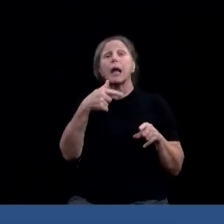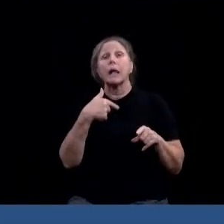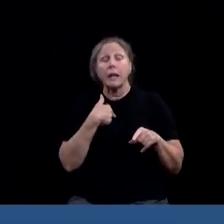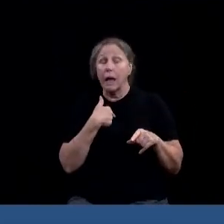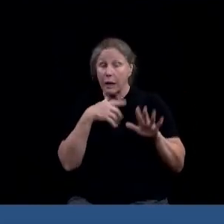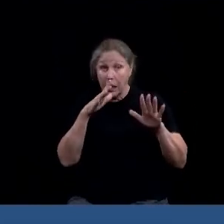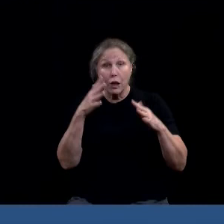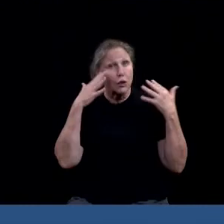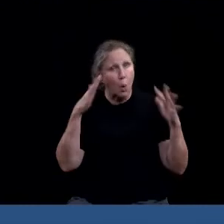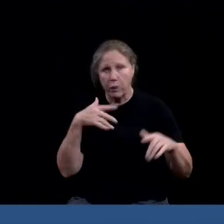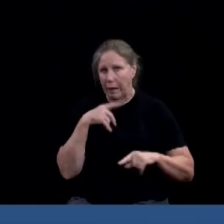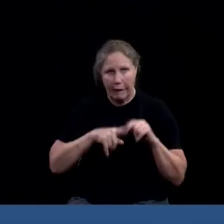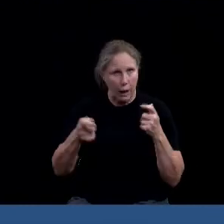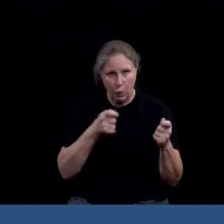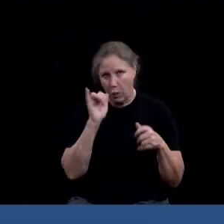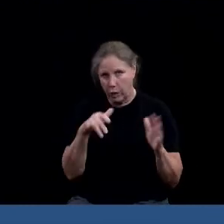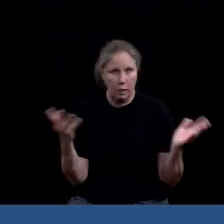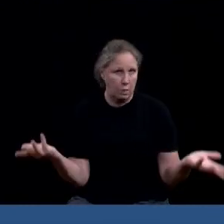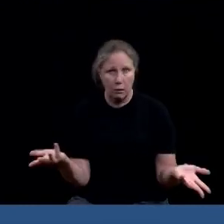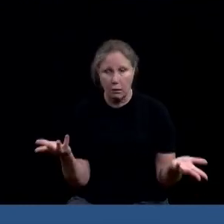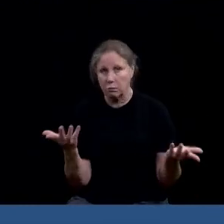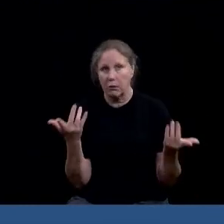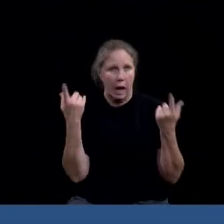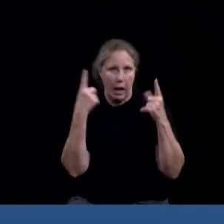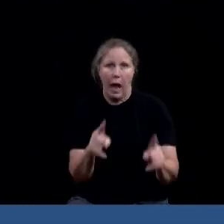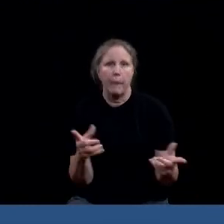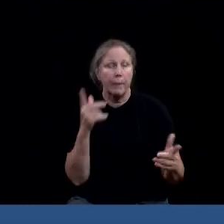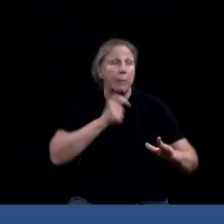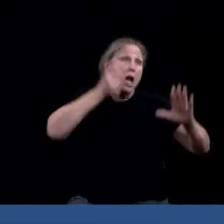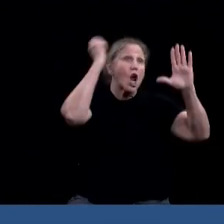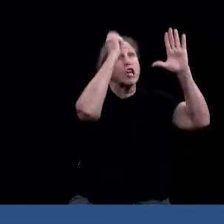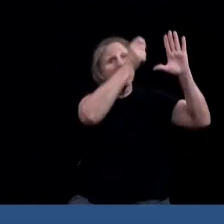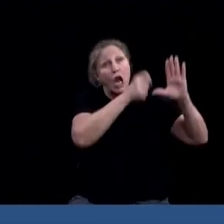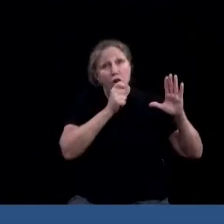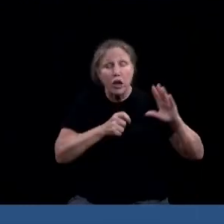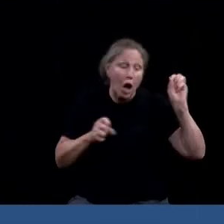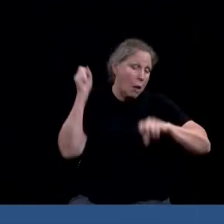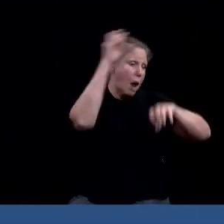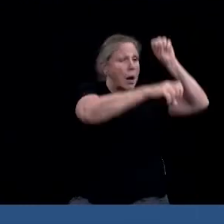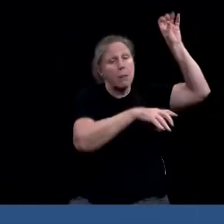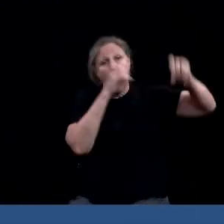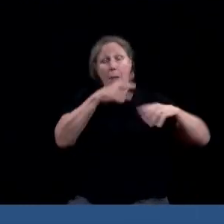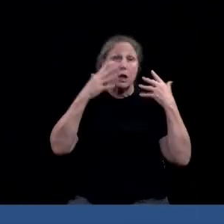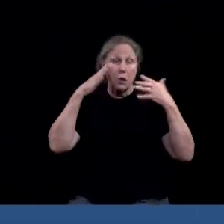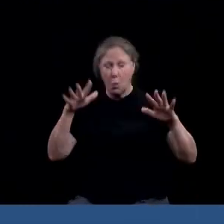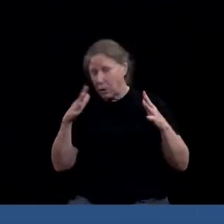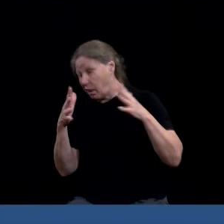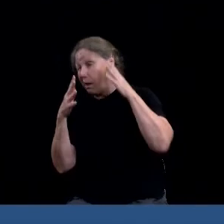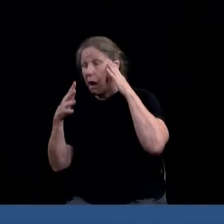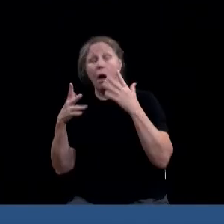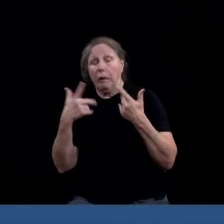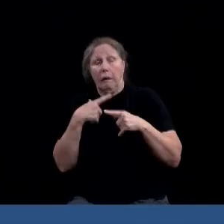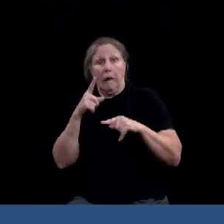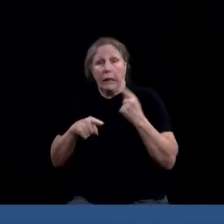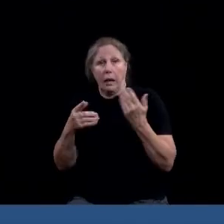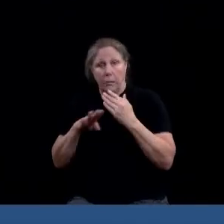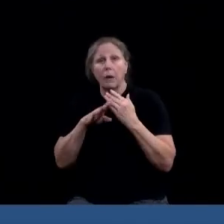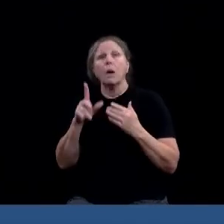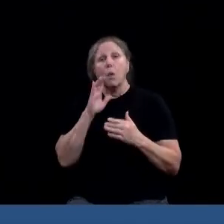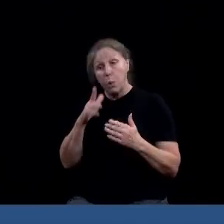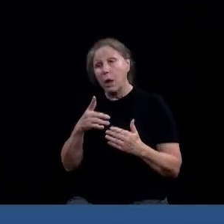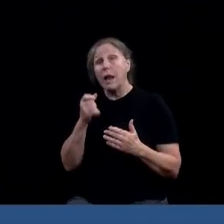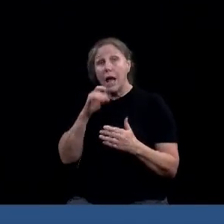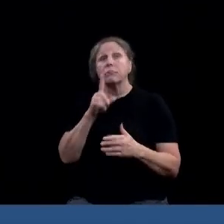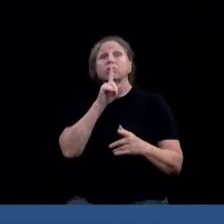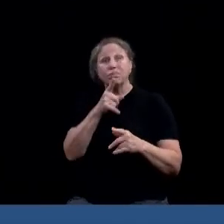people hammering and people putting things in there. We will address any issues that the tenants come up with. That's one of